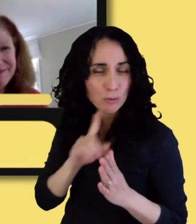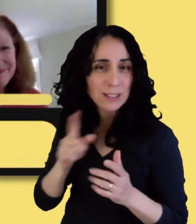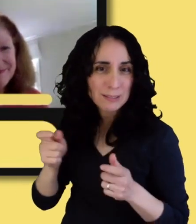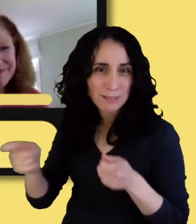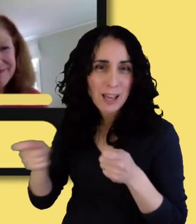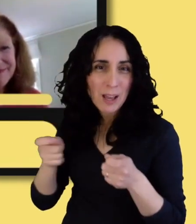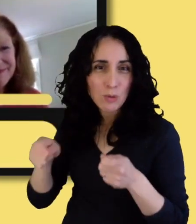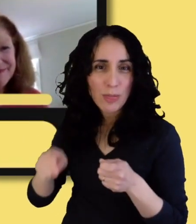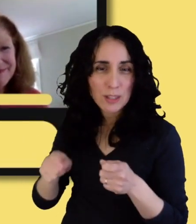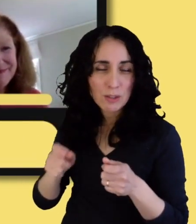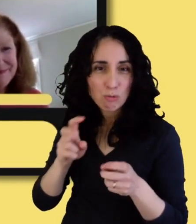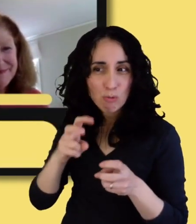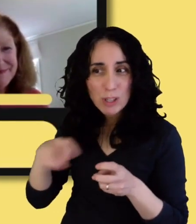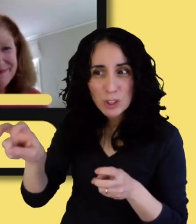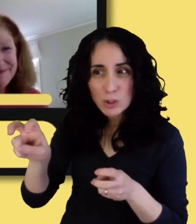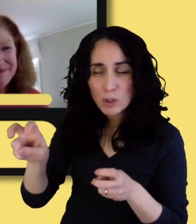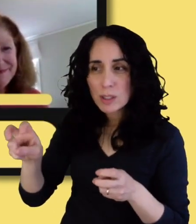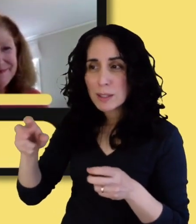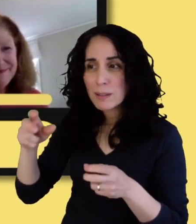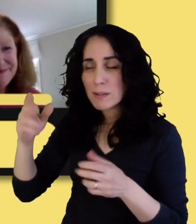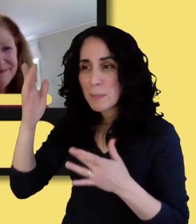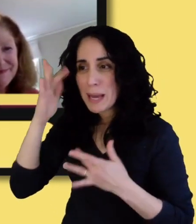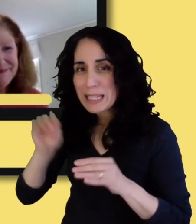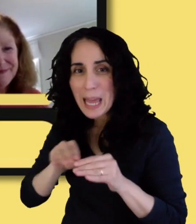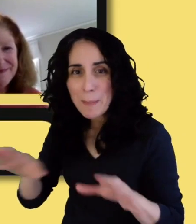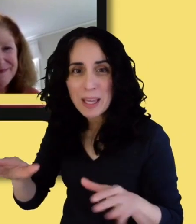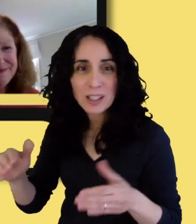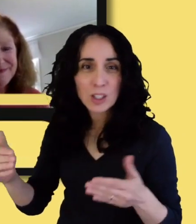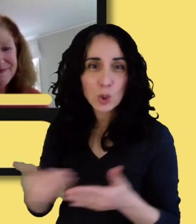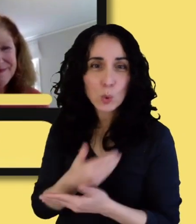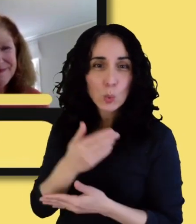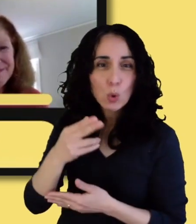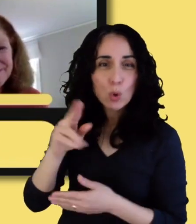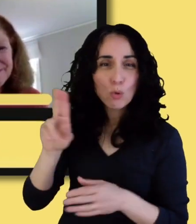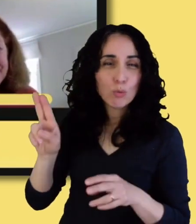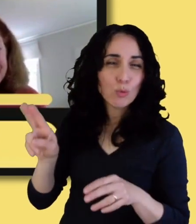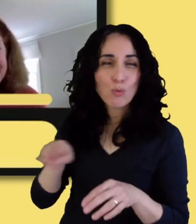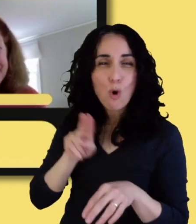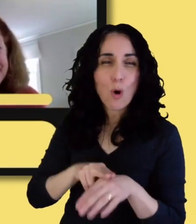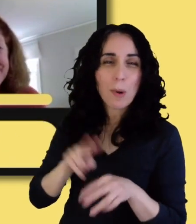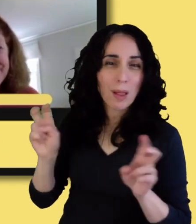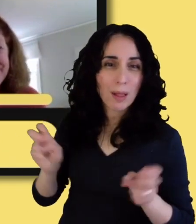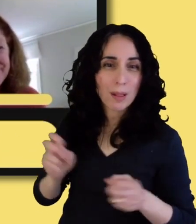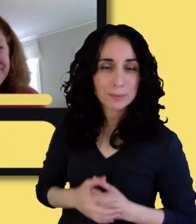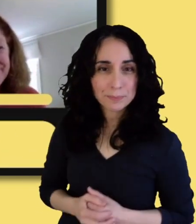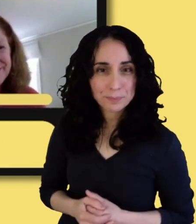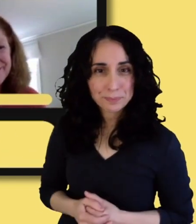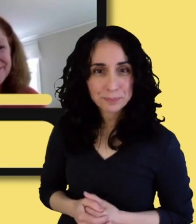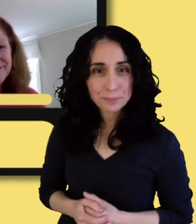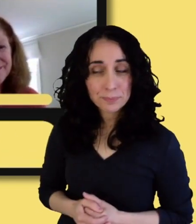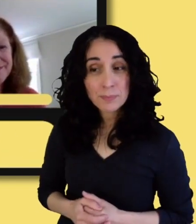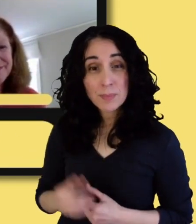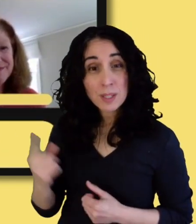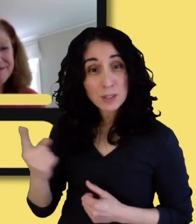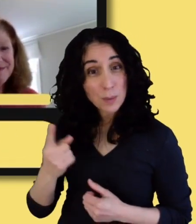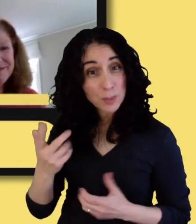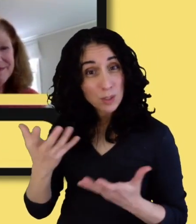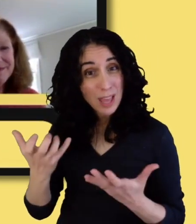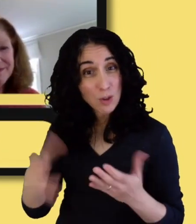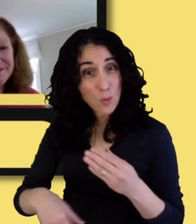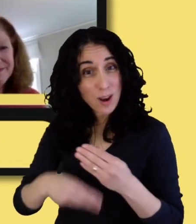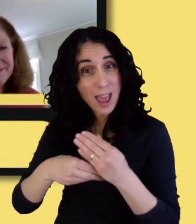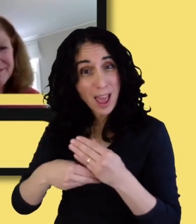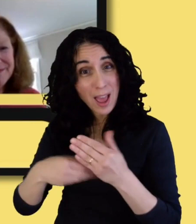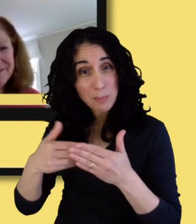this transition, this pandemic, this new normal. Is there anything specific that you'd like to say before we close out